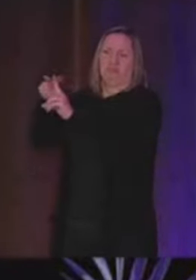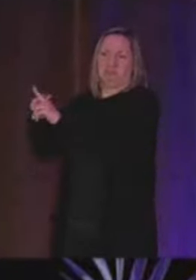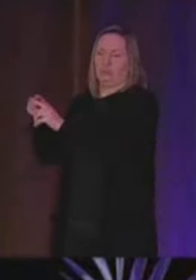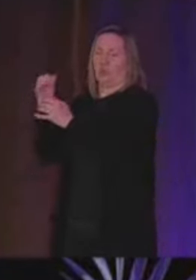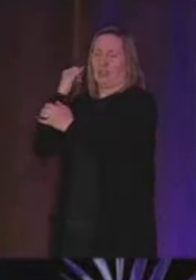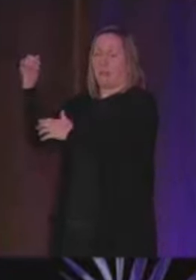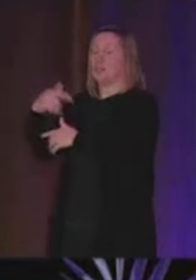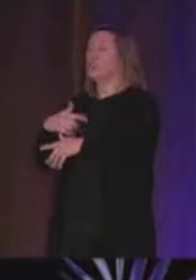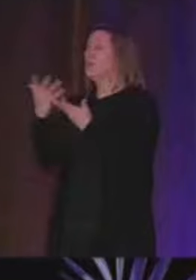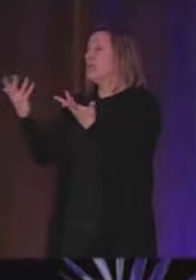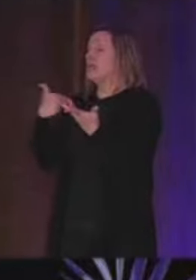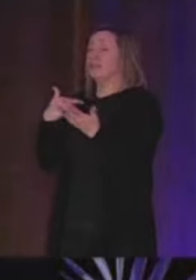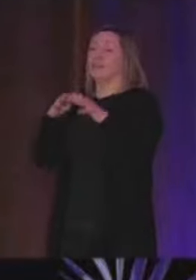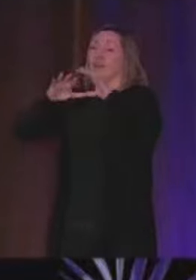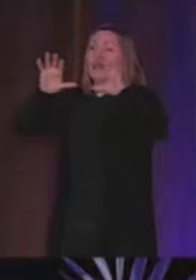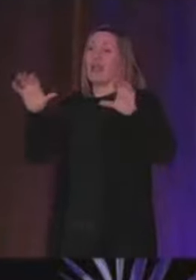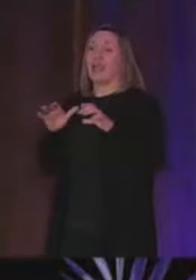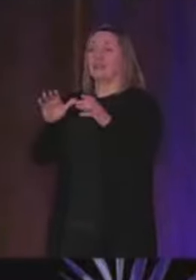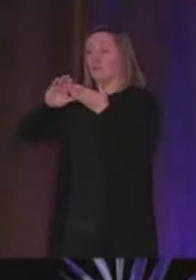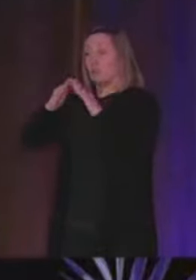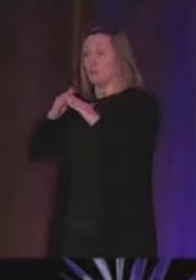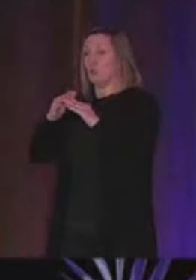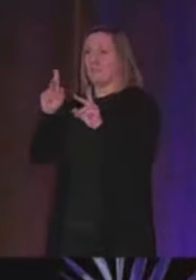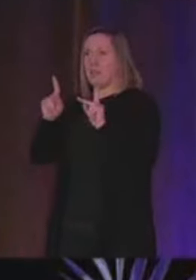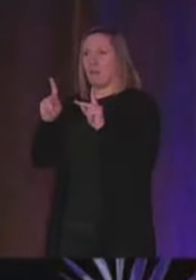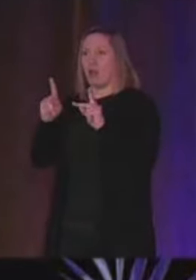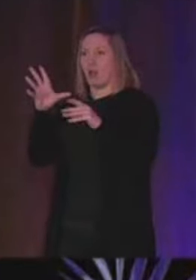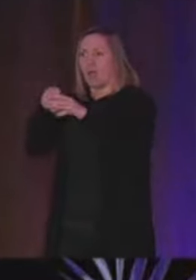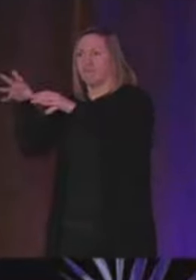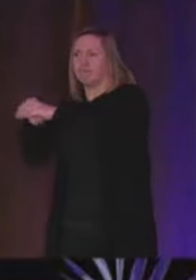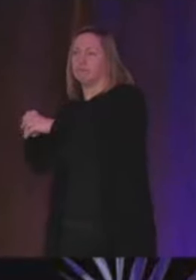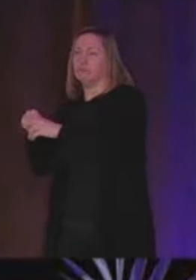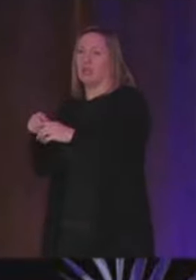It has a very active community, and it's super performant.